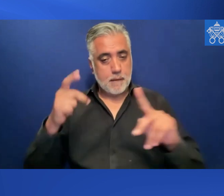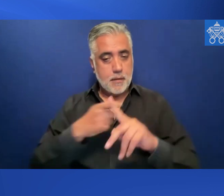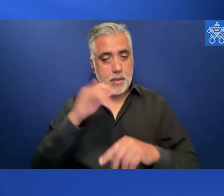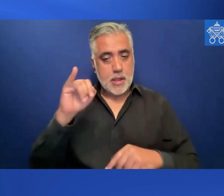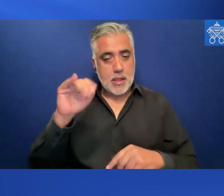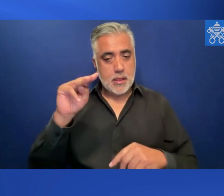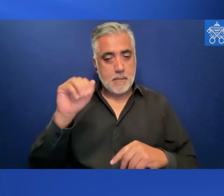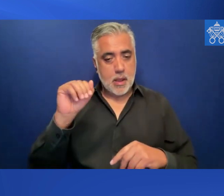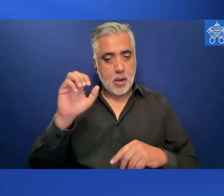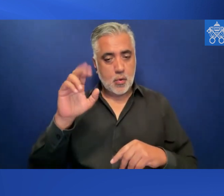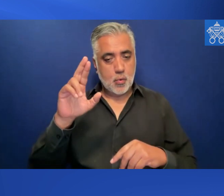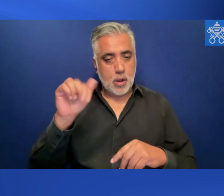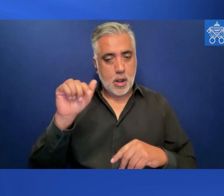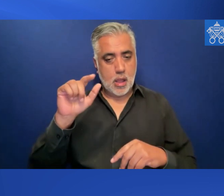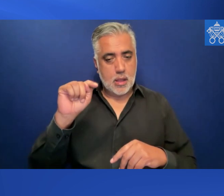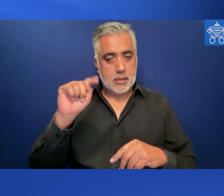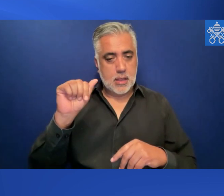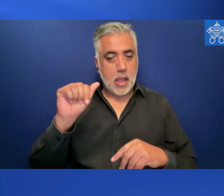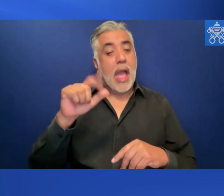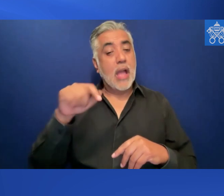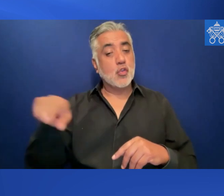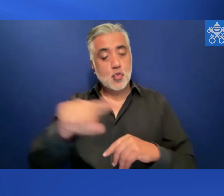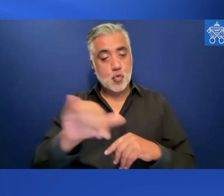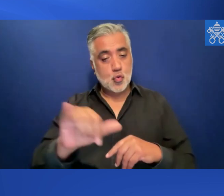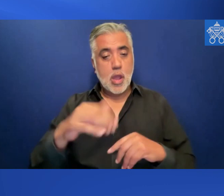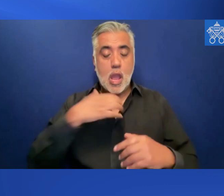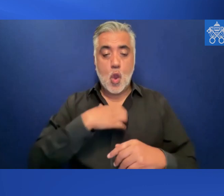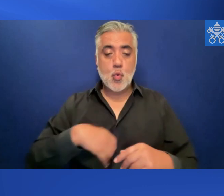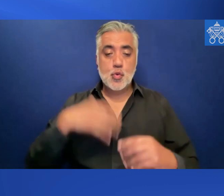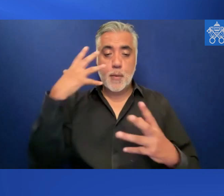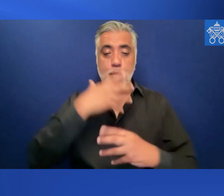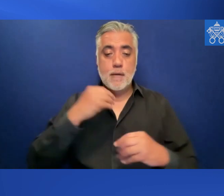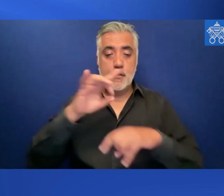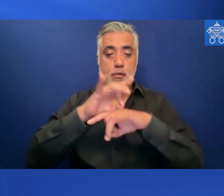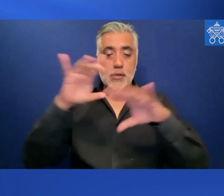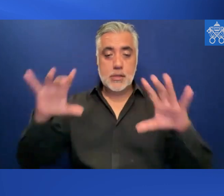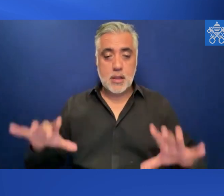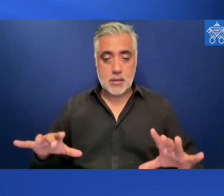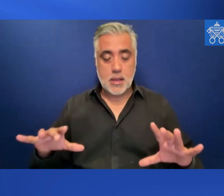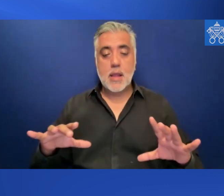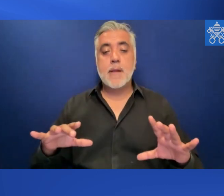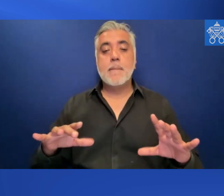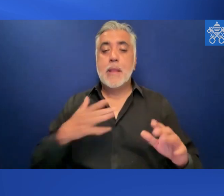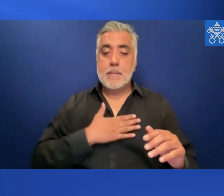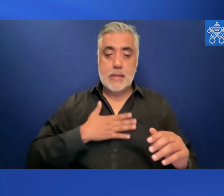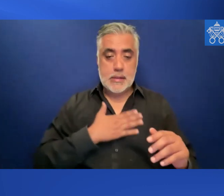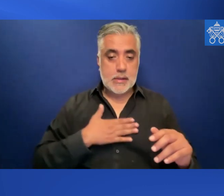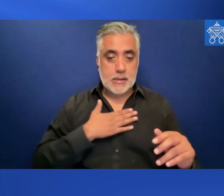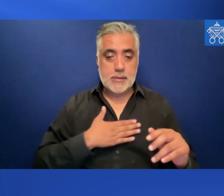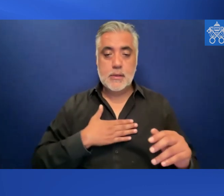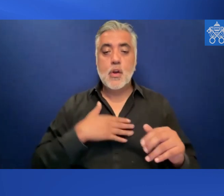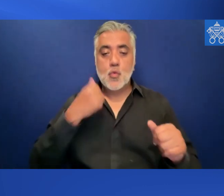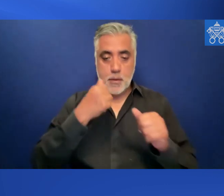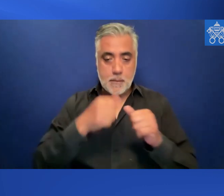greet young people of the Immaculata, and to all of you, I wish you a beautiful Sunday.